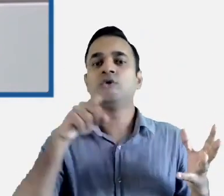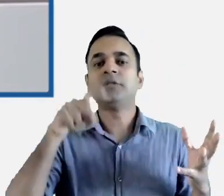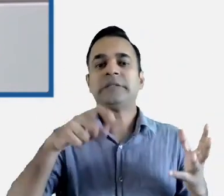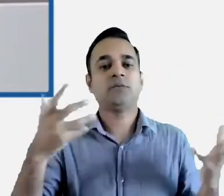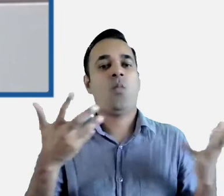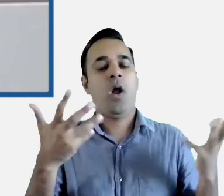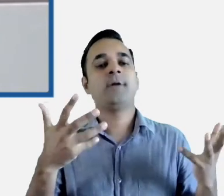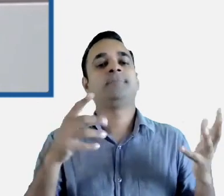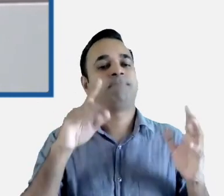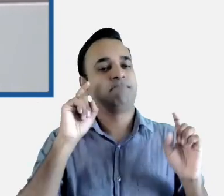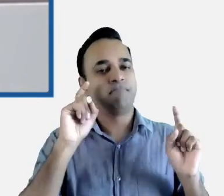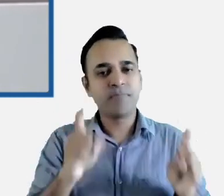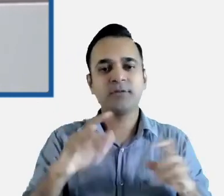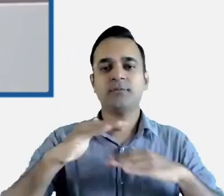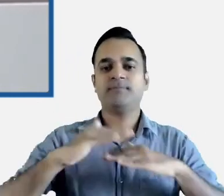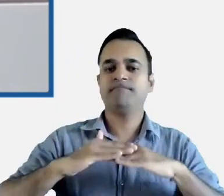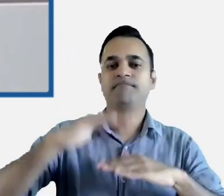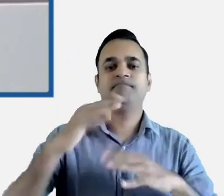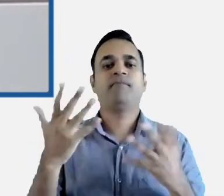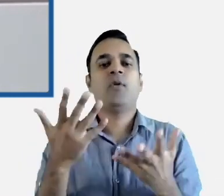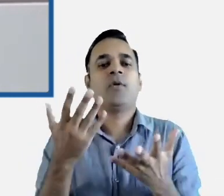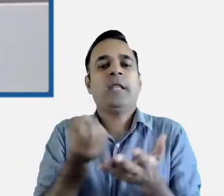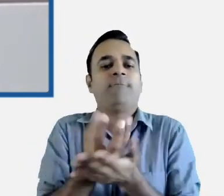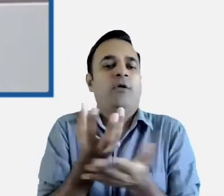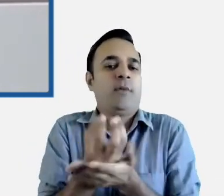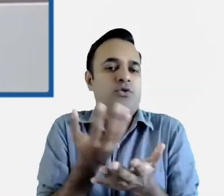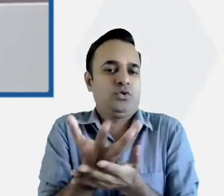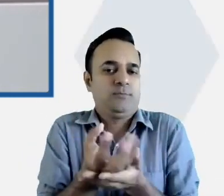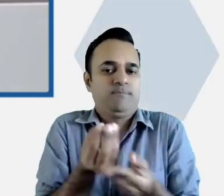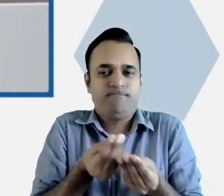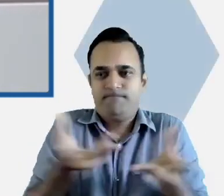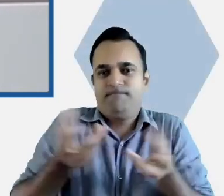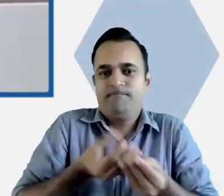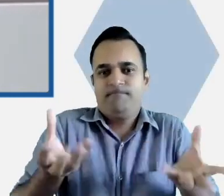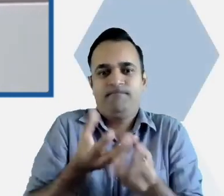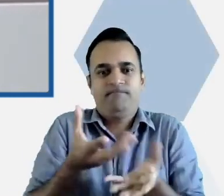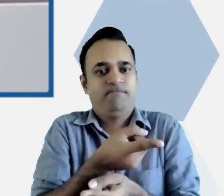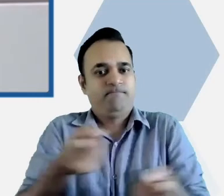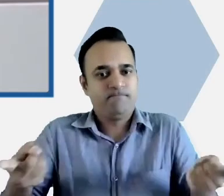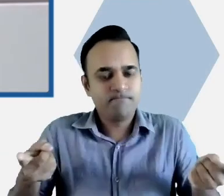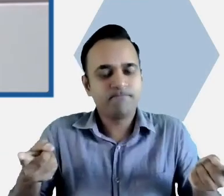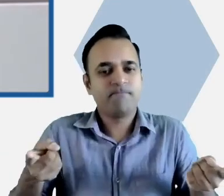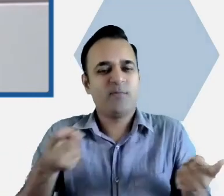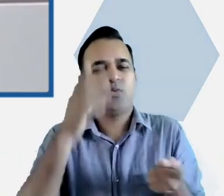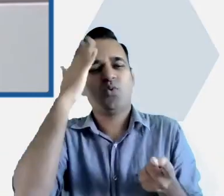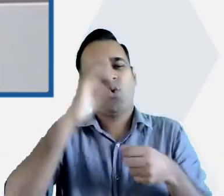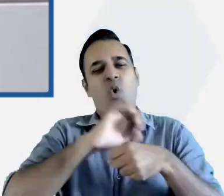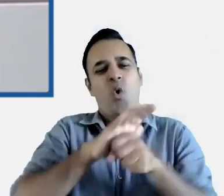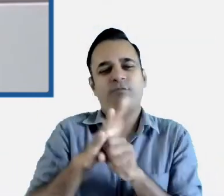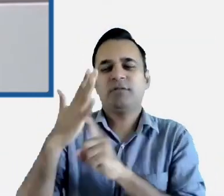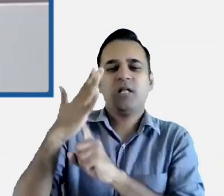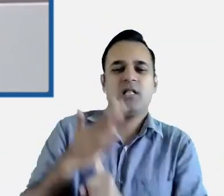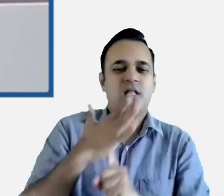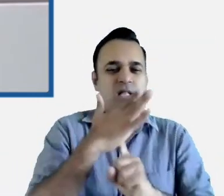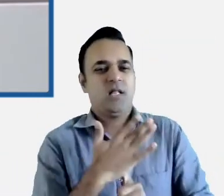been undermined, or the response, by misinformation. The social media has really,